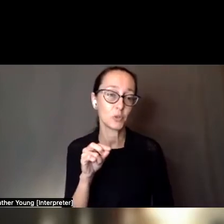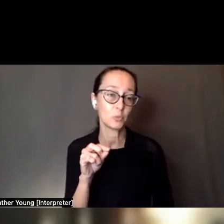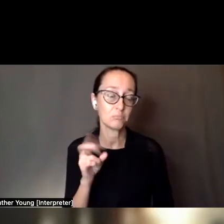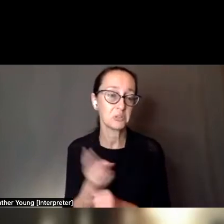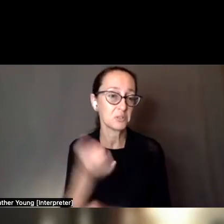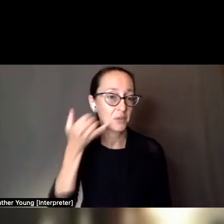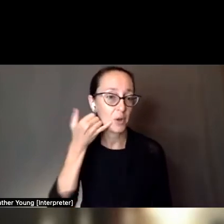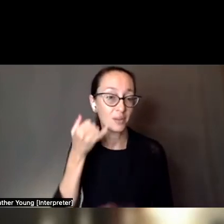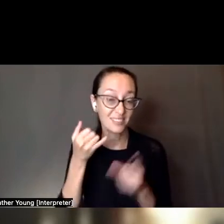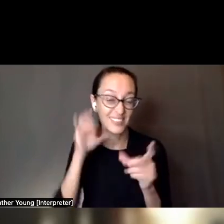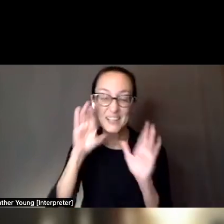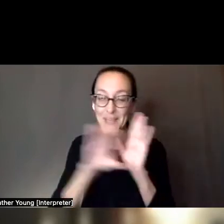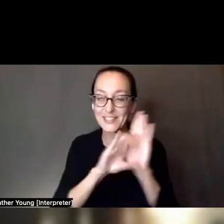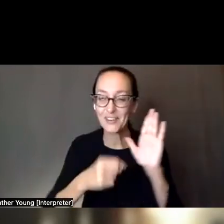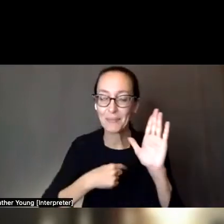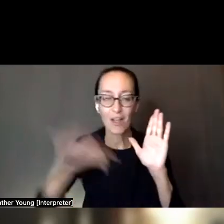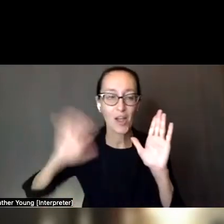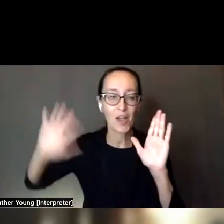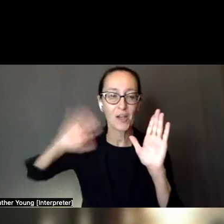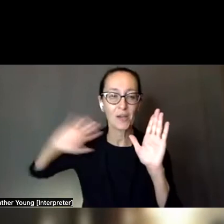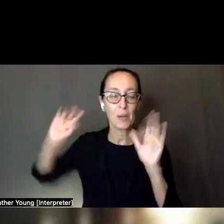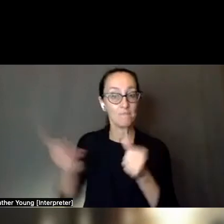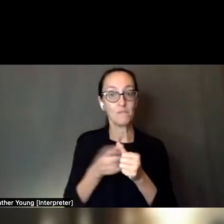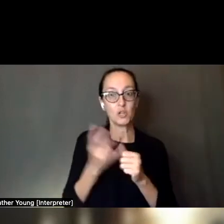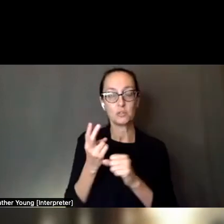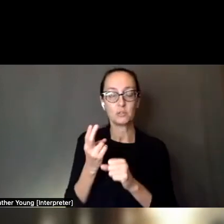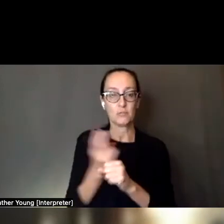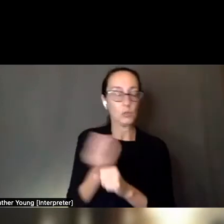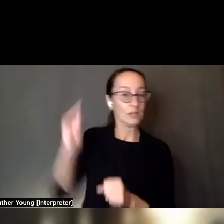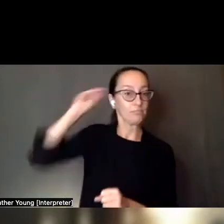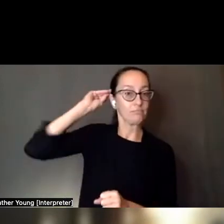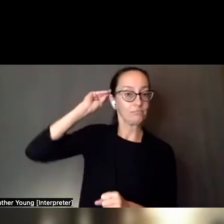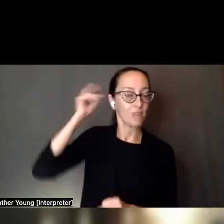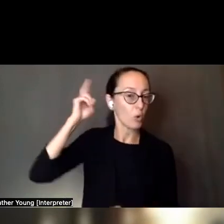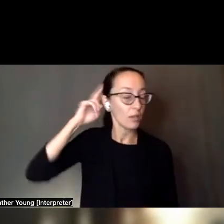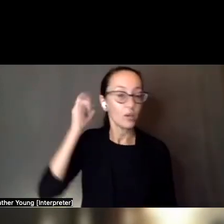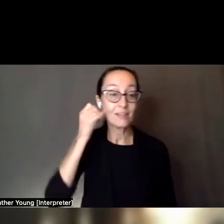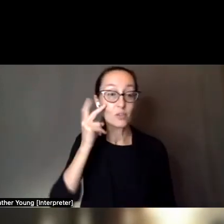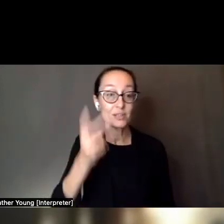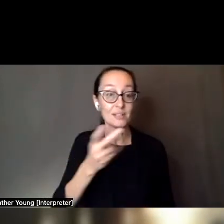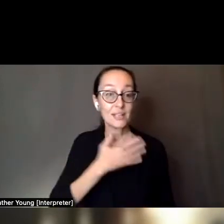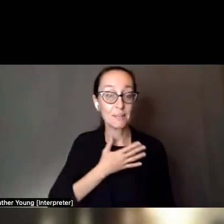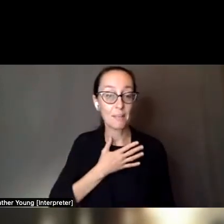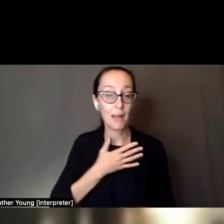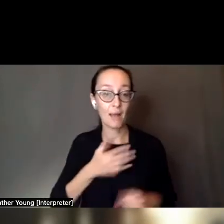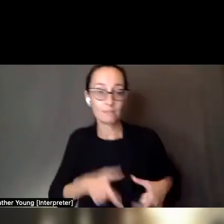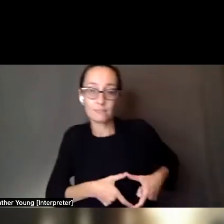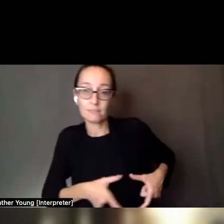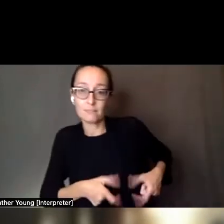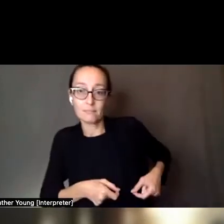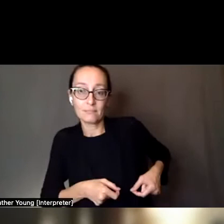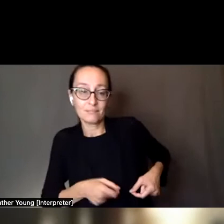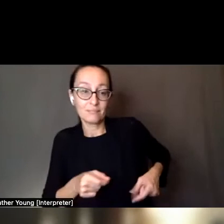many years ago when I first got my cochlear implant. And if you look on my waist there, you can see what used to